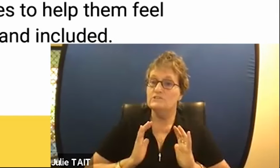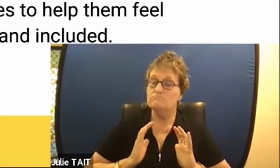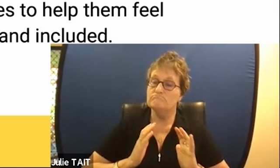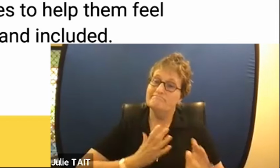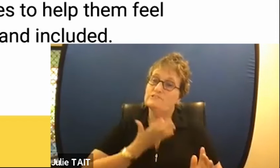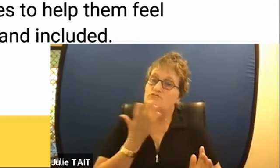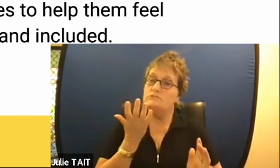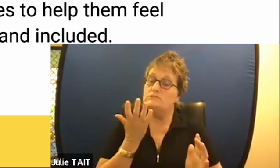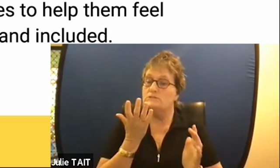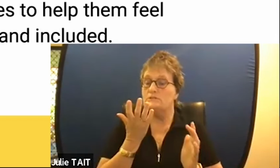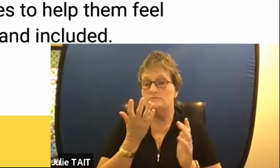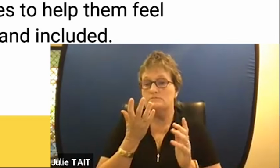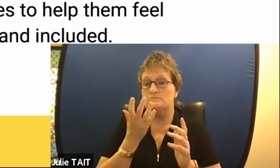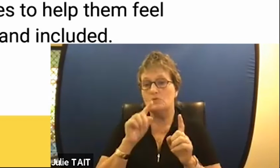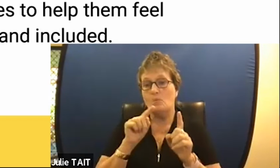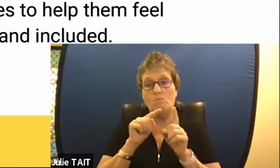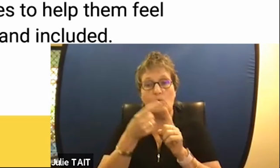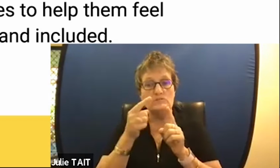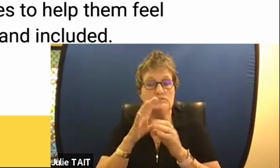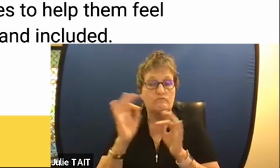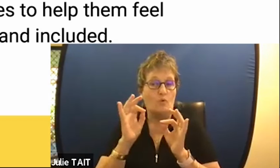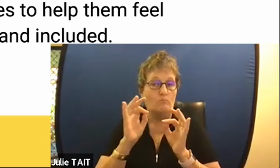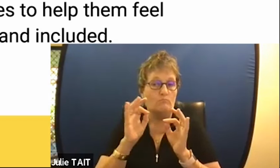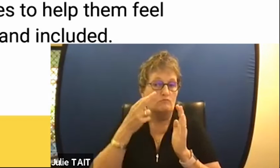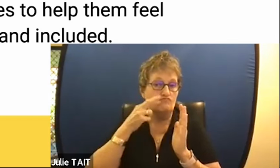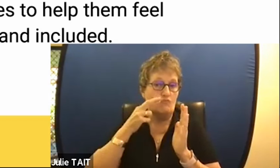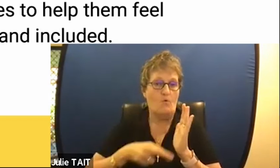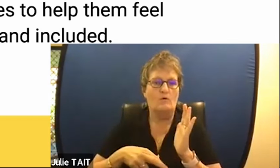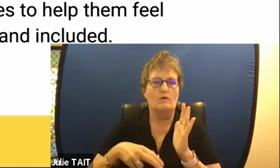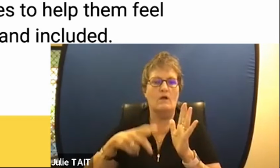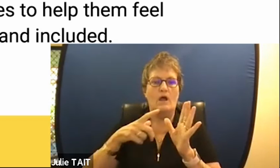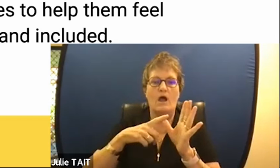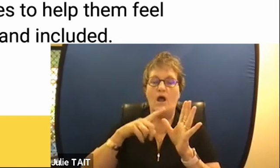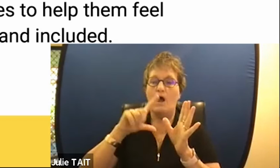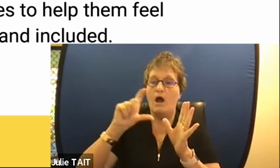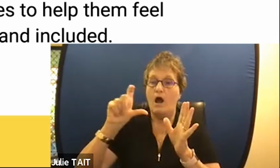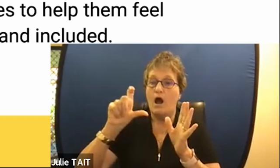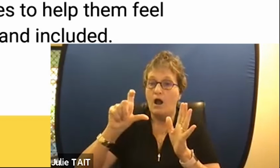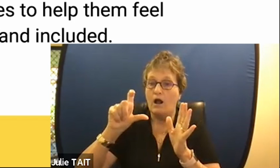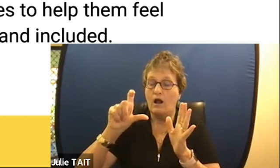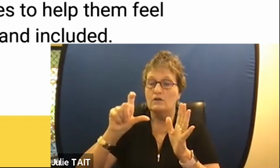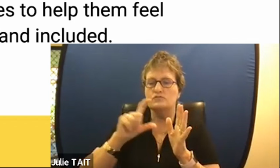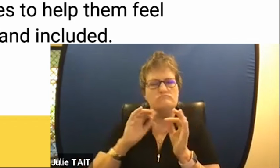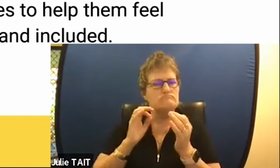report. ARC is clearly doing really great work.